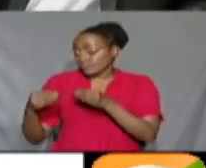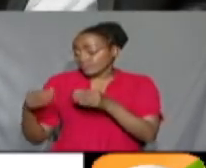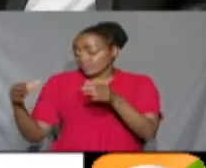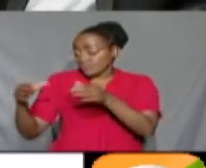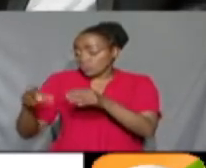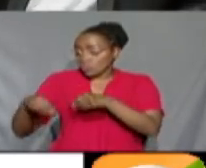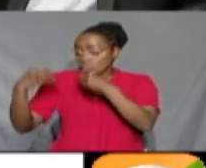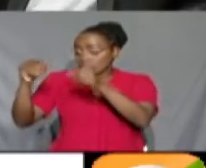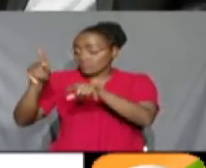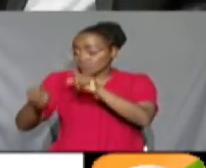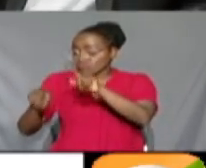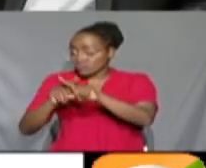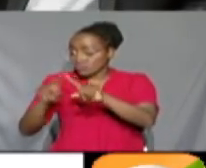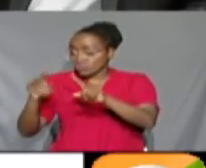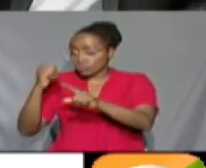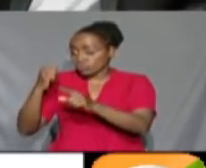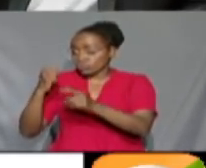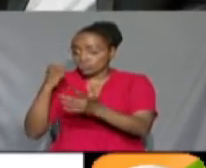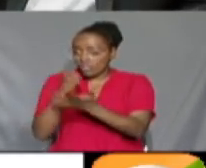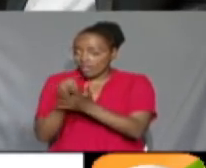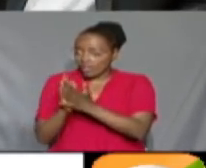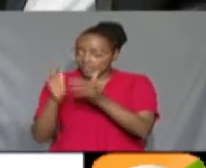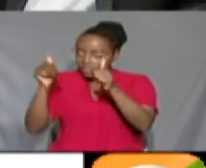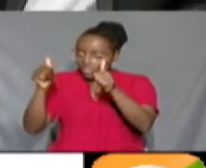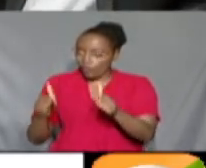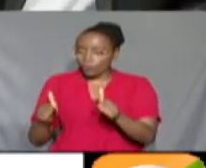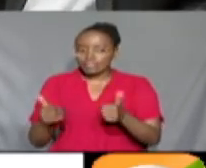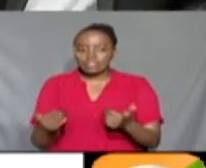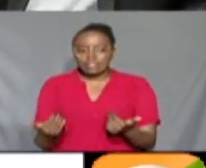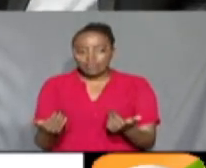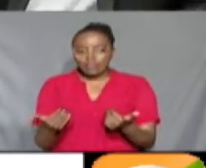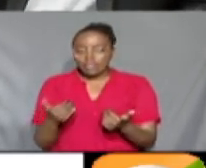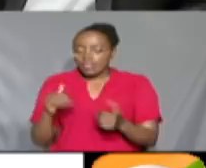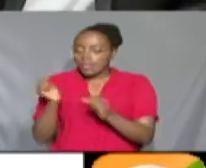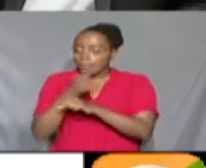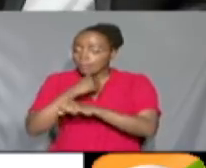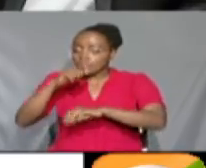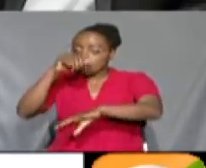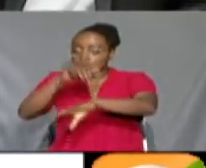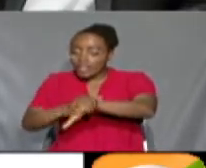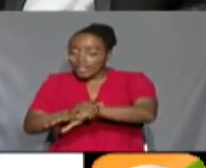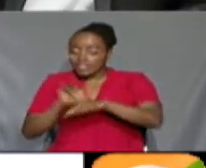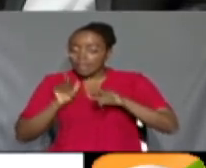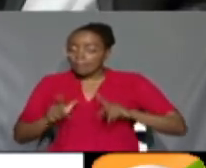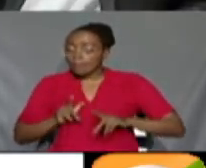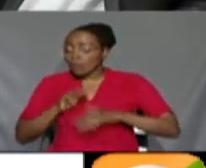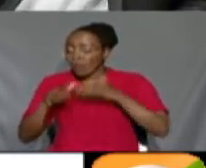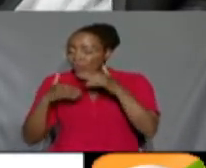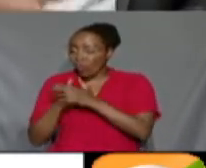for 1 year through a Gazette notice. Mm-hmm. Maybe they had limitation of time. They could not reach as wide of people as they